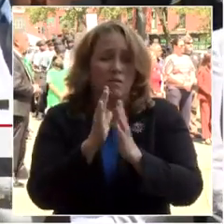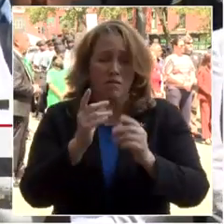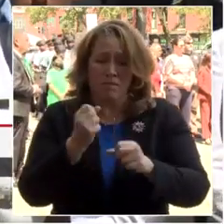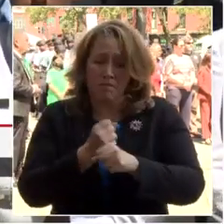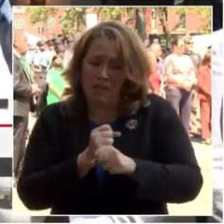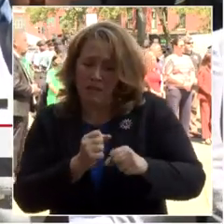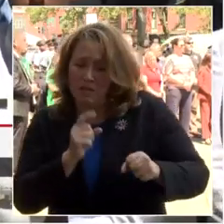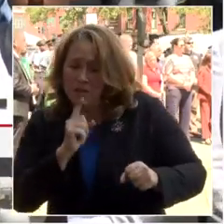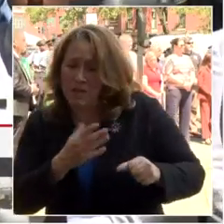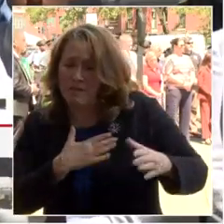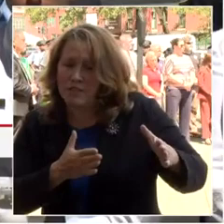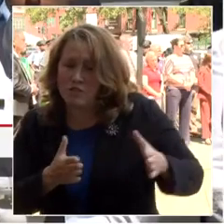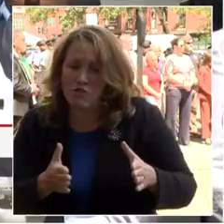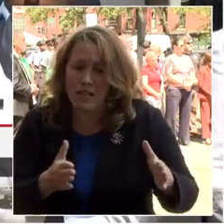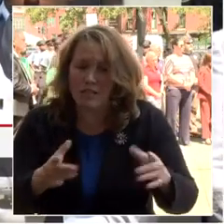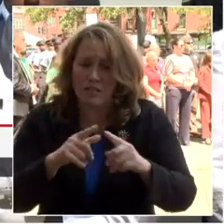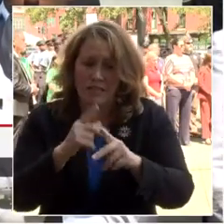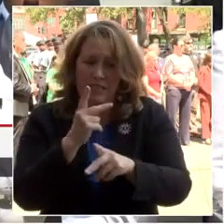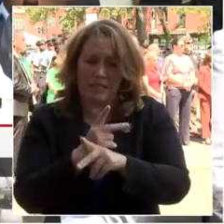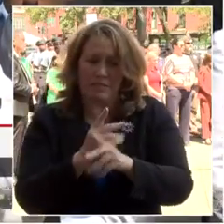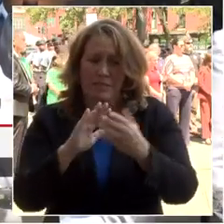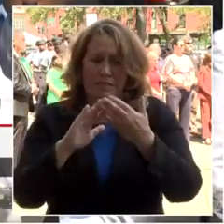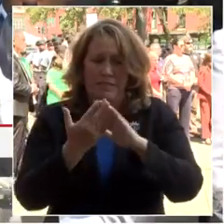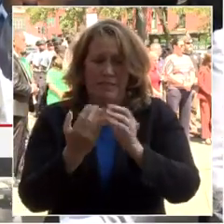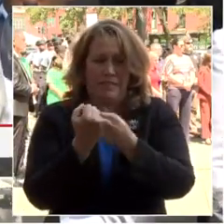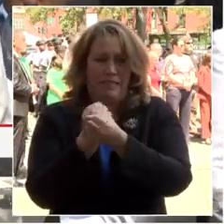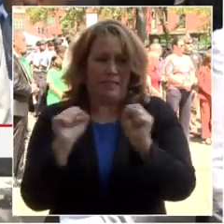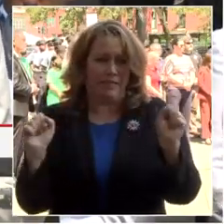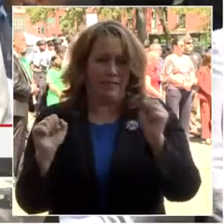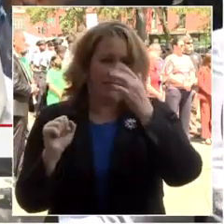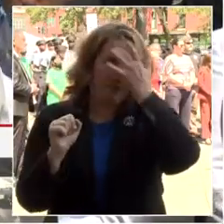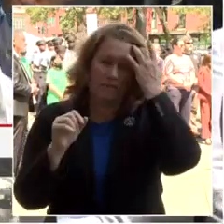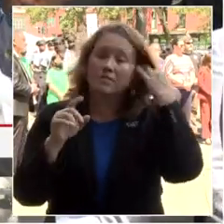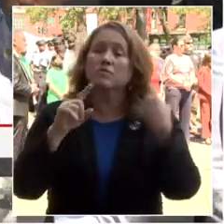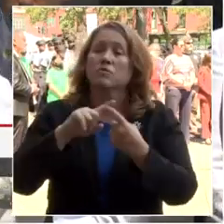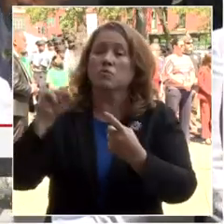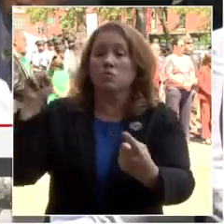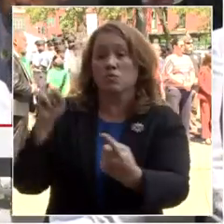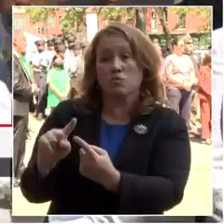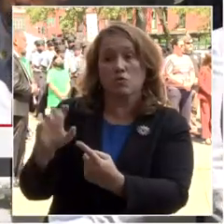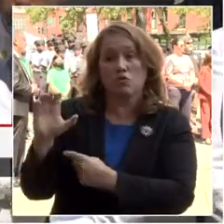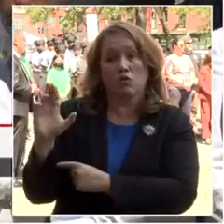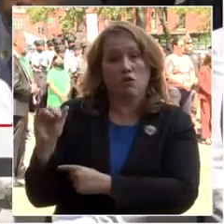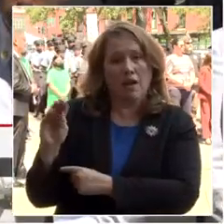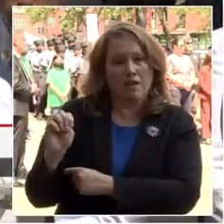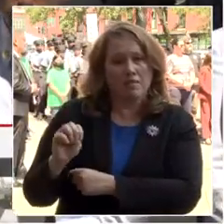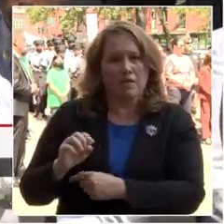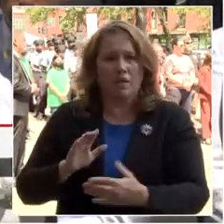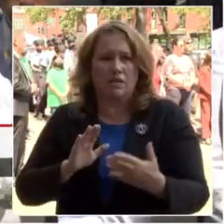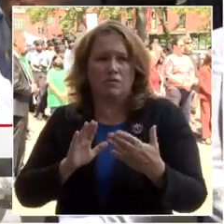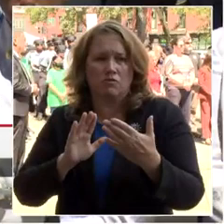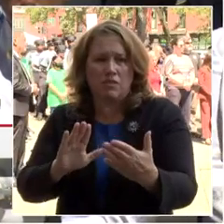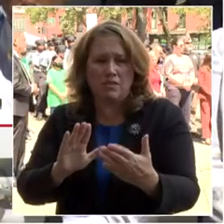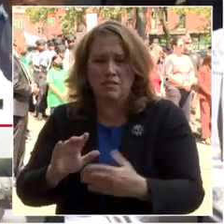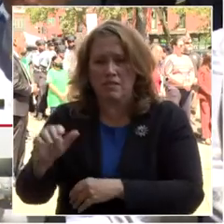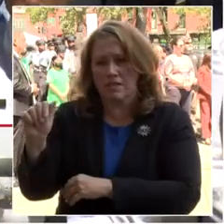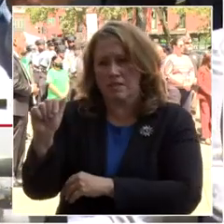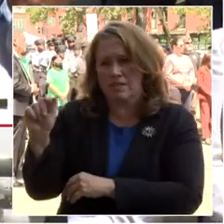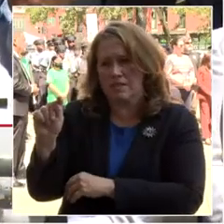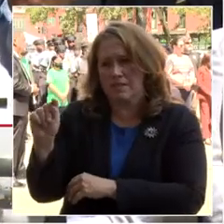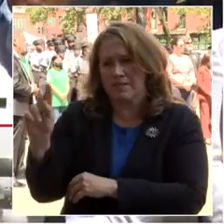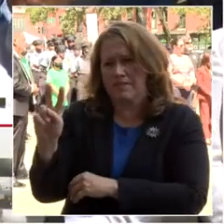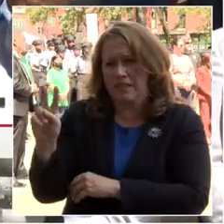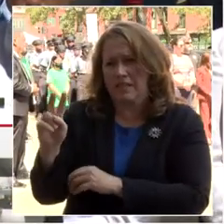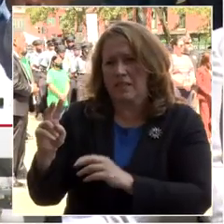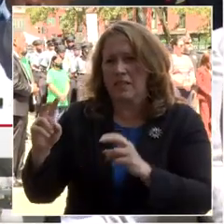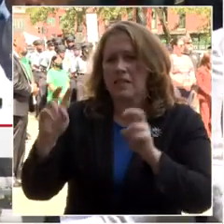with a particular emphasis on reducing crime, addressing illegal ATV use, and enforcing traffic